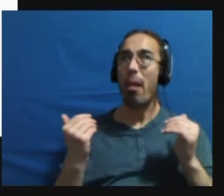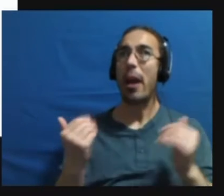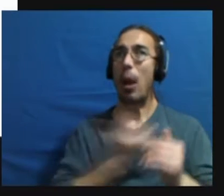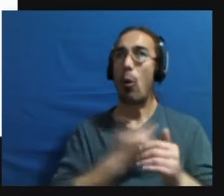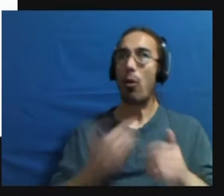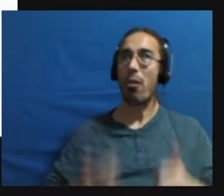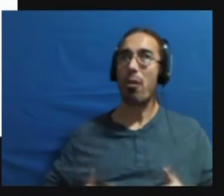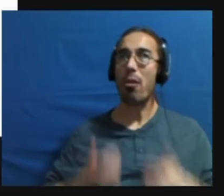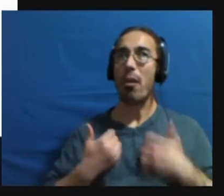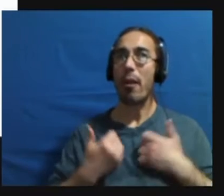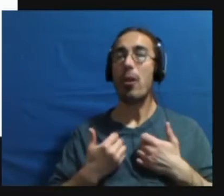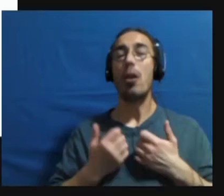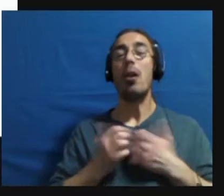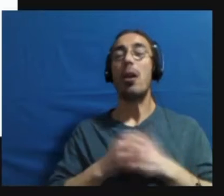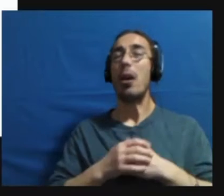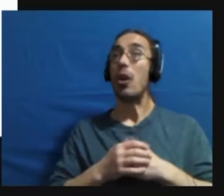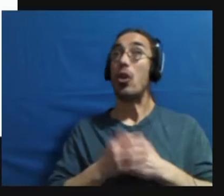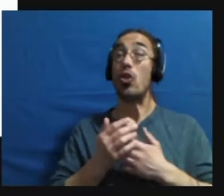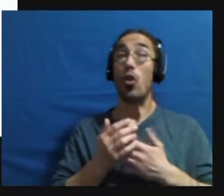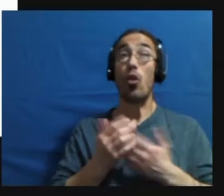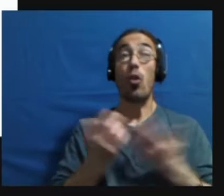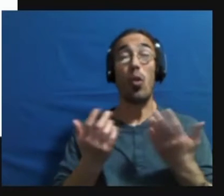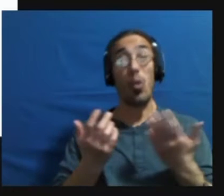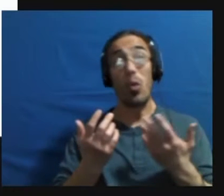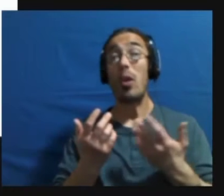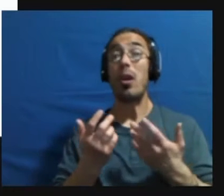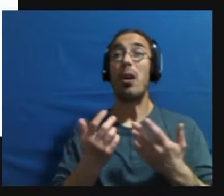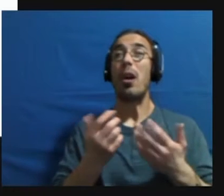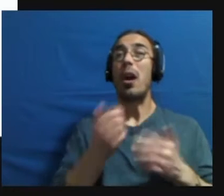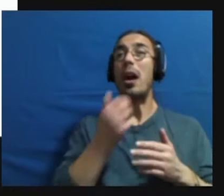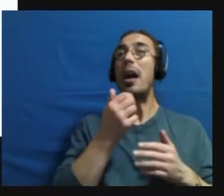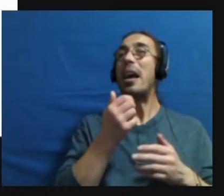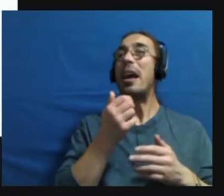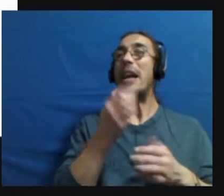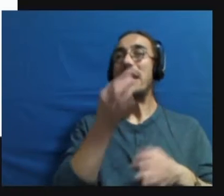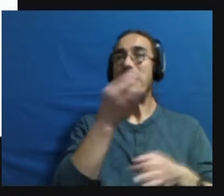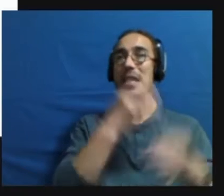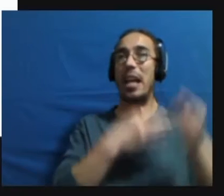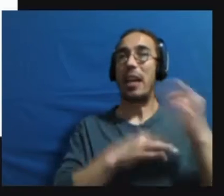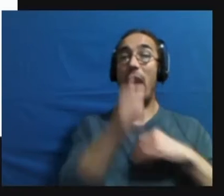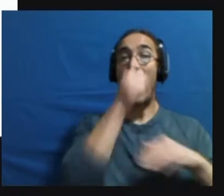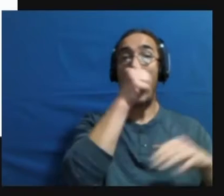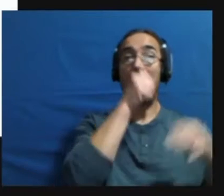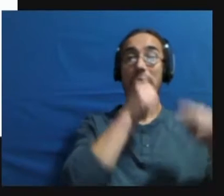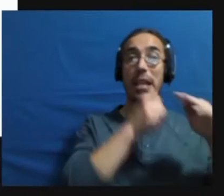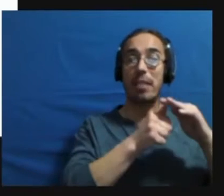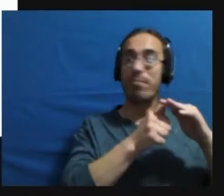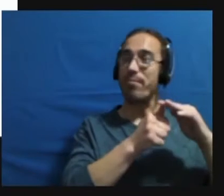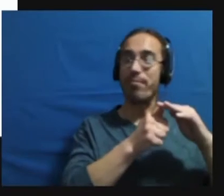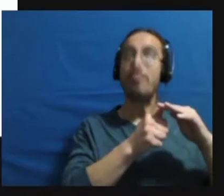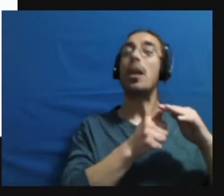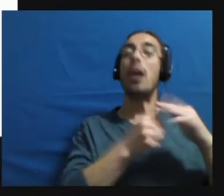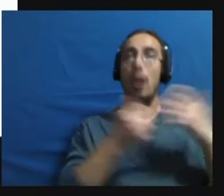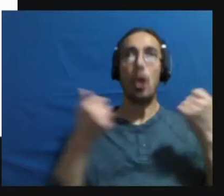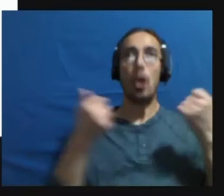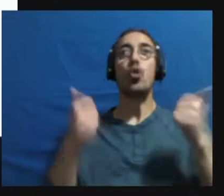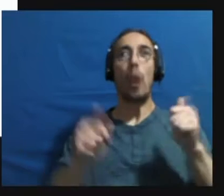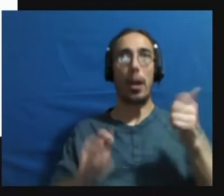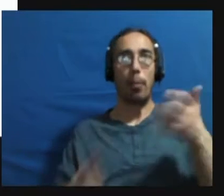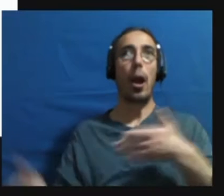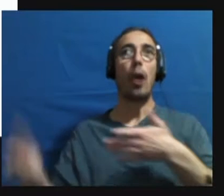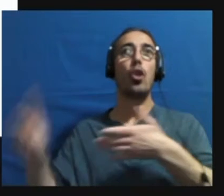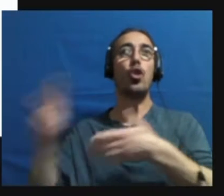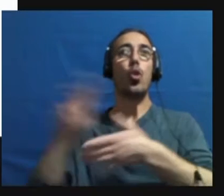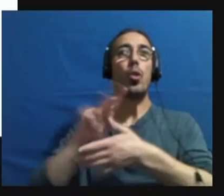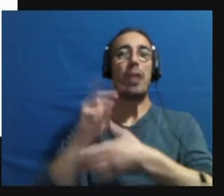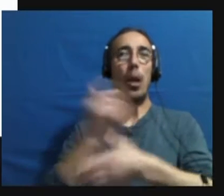just hide these needs, but to actually prioritize these needs and to normalize stimming so that